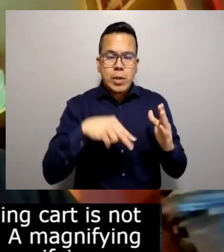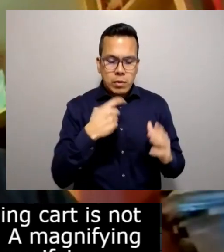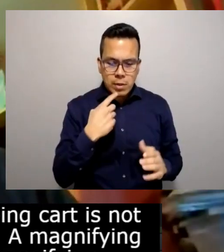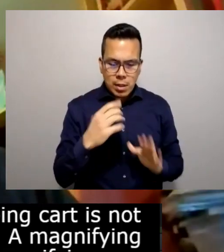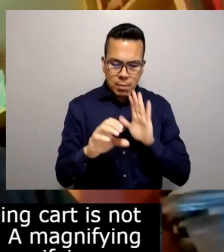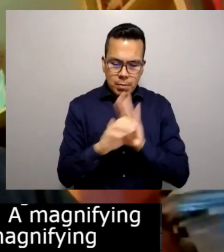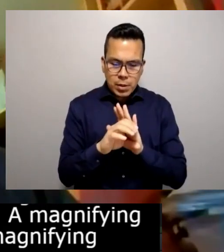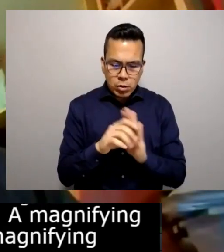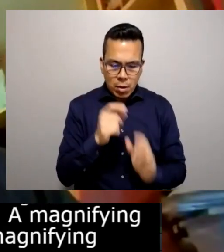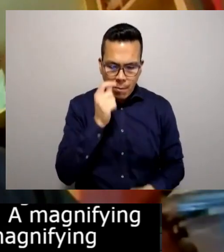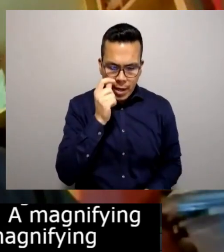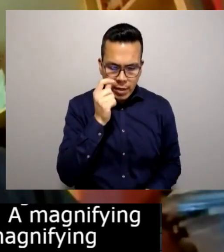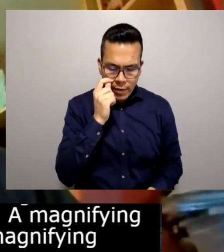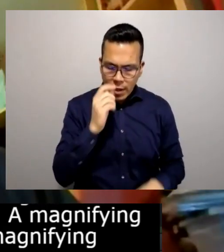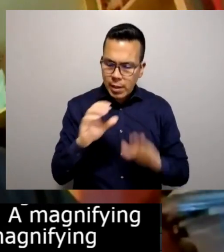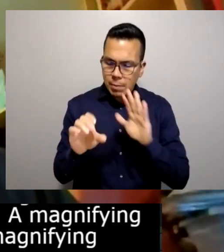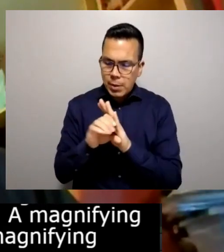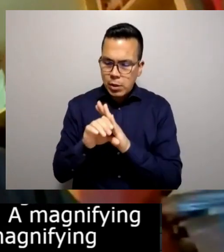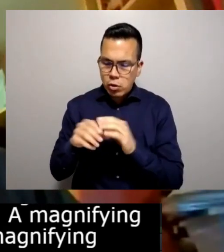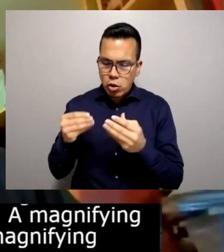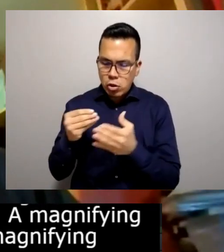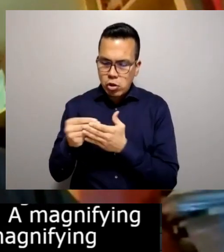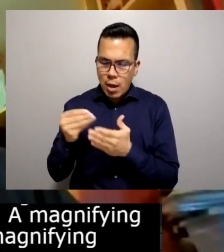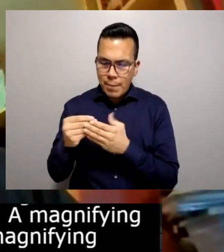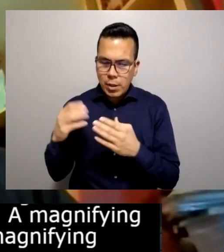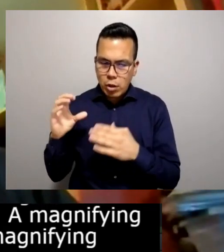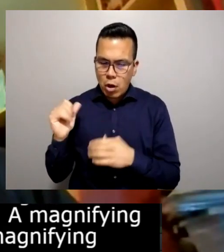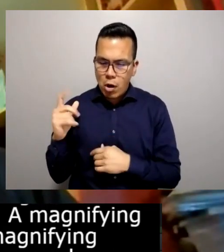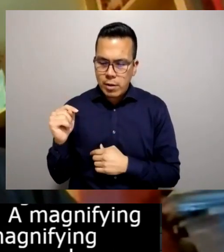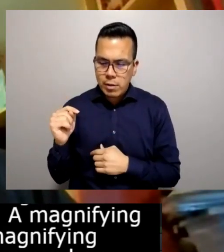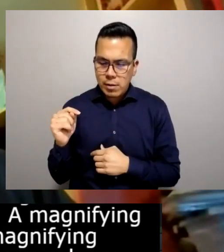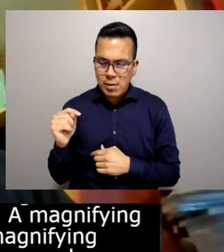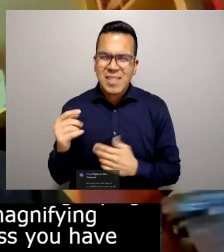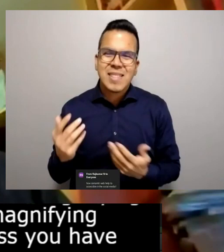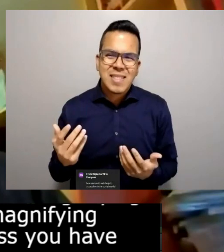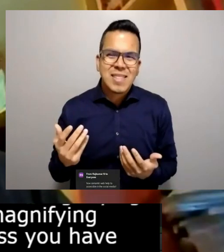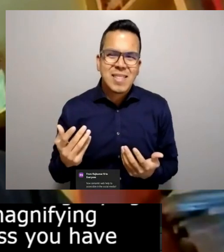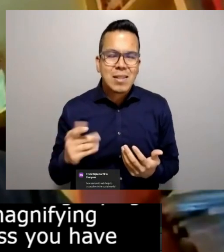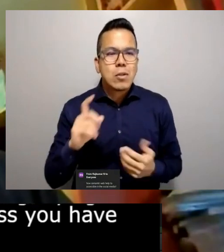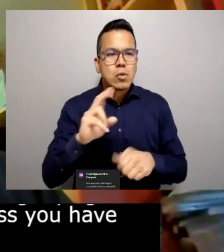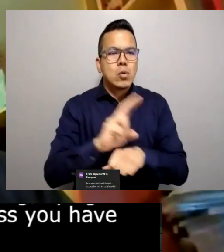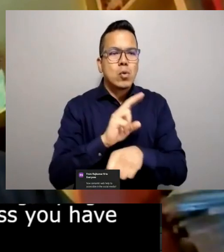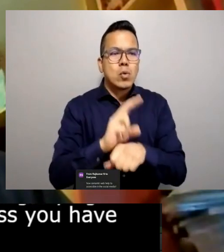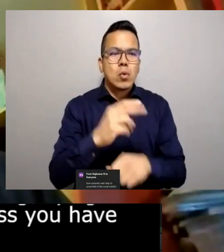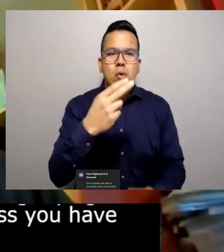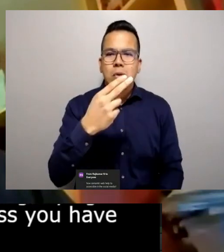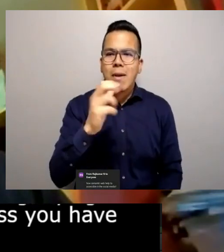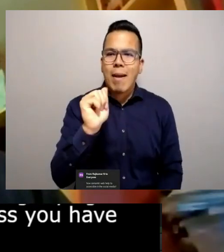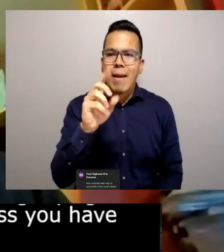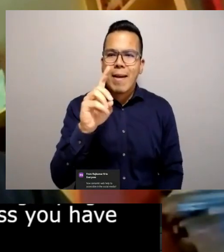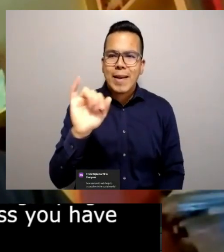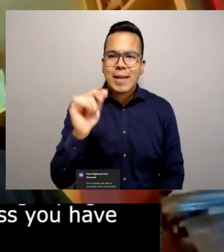text. Similarly, use of headings, I think, is even more important in